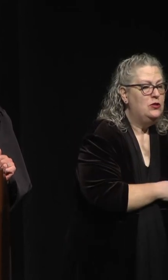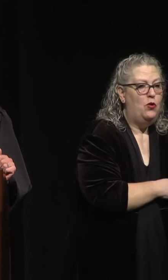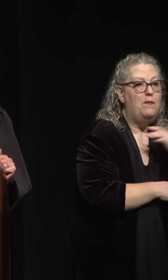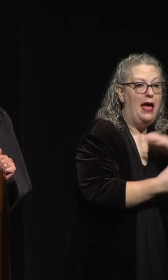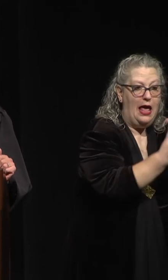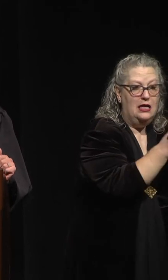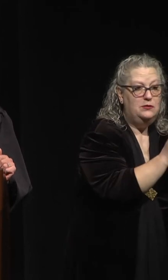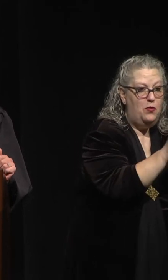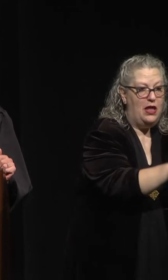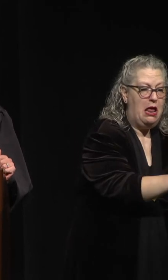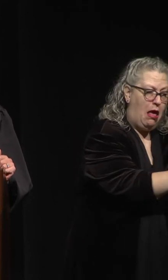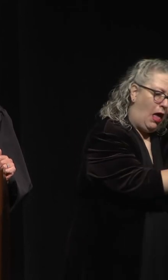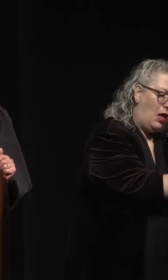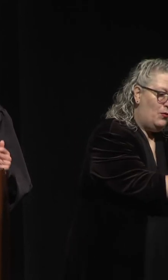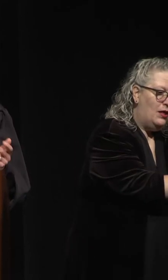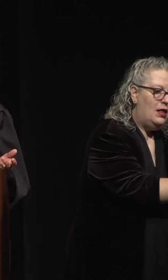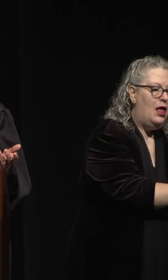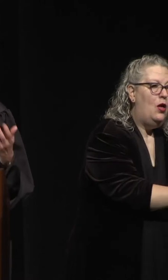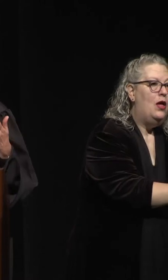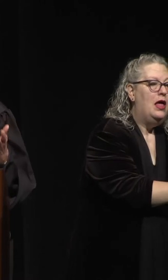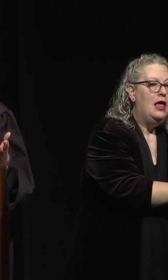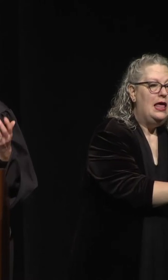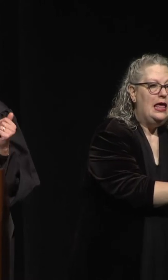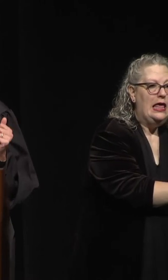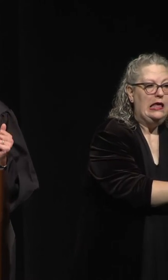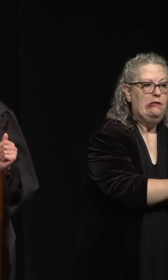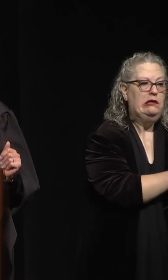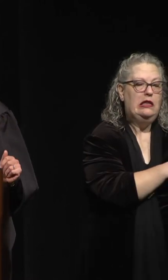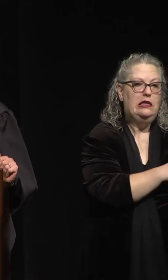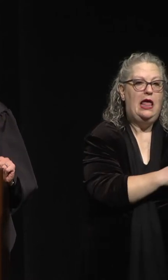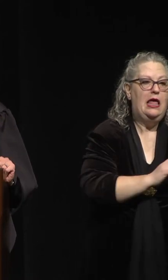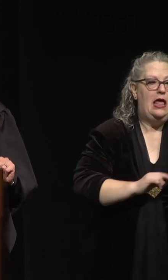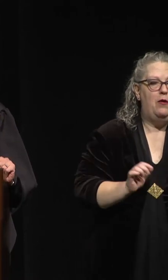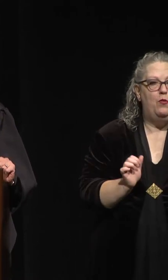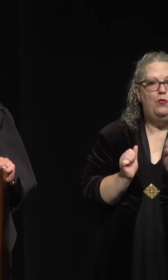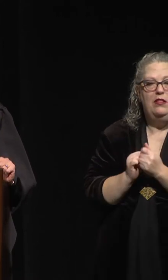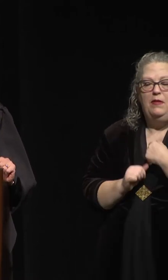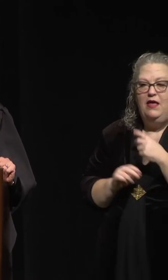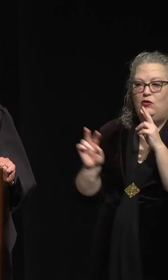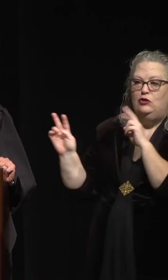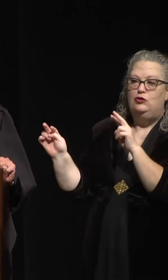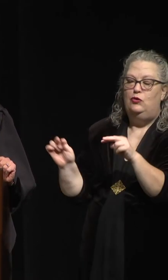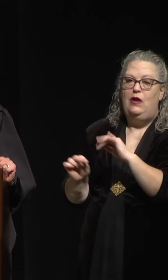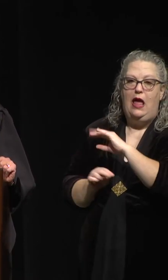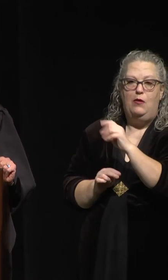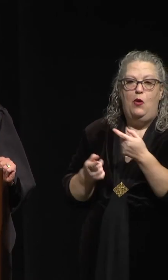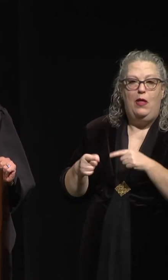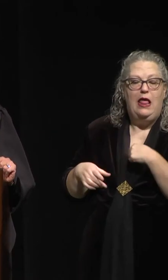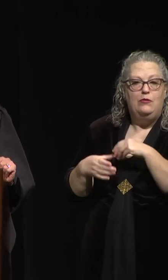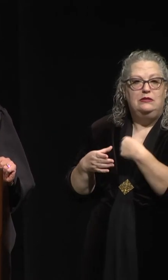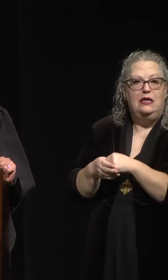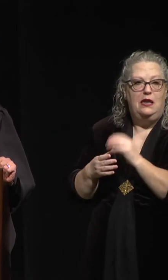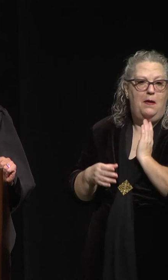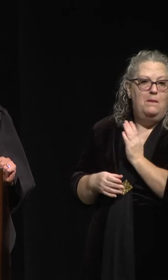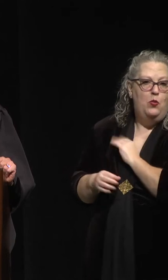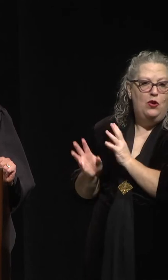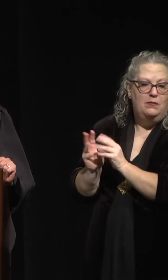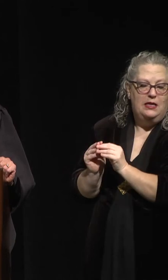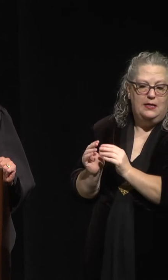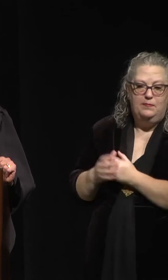husband went to school, well, he reluctantly came with me for a tour of Iowa while I was at an advisory board